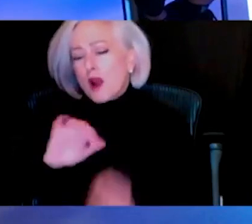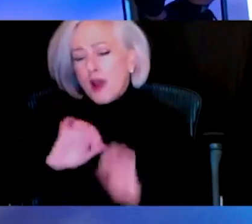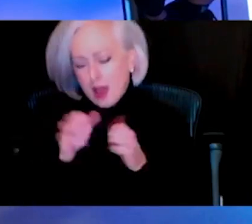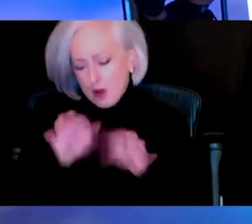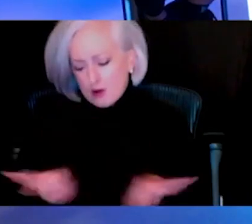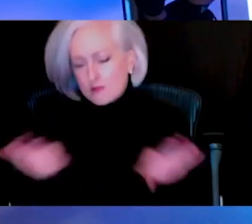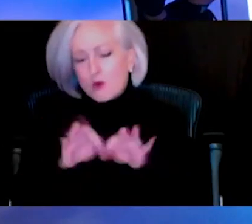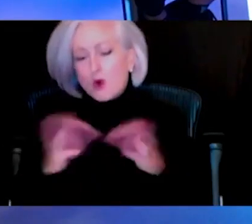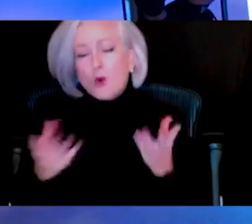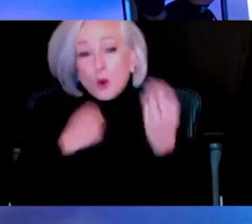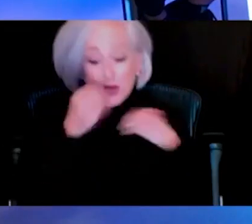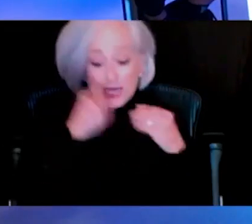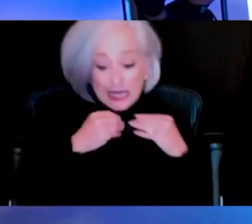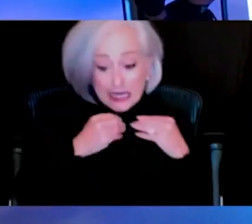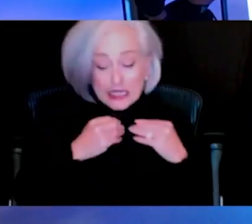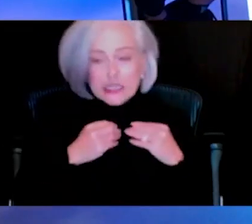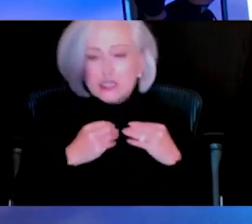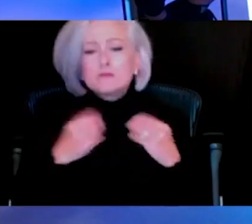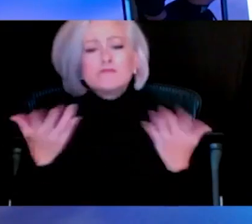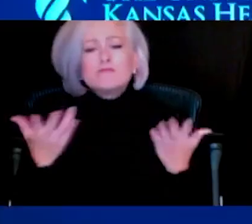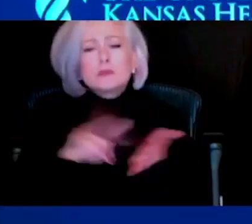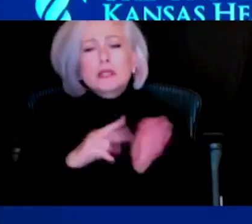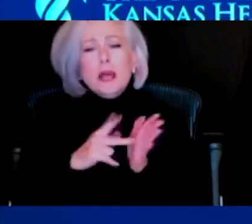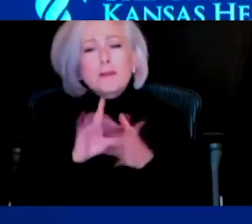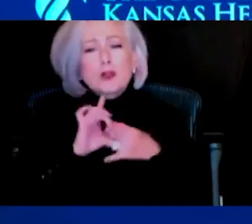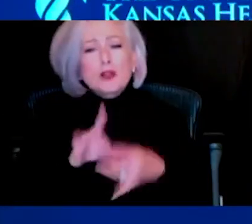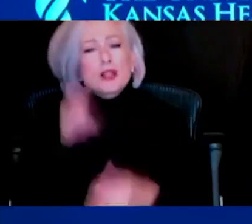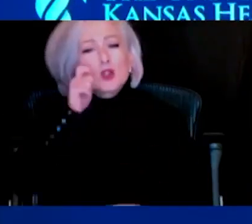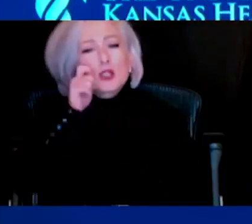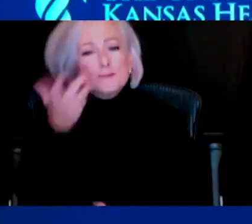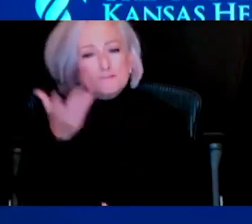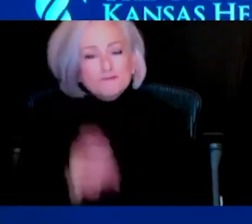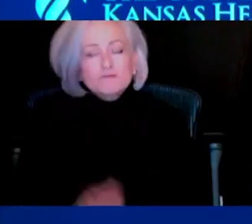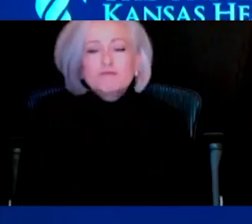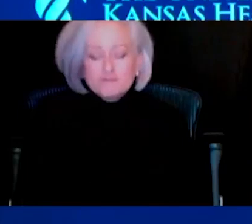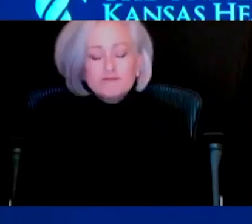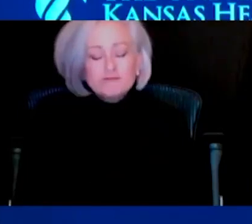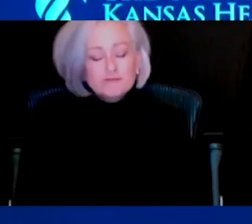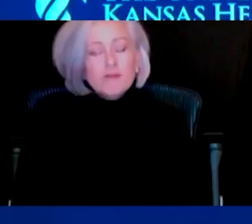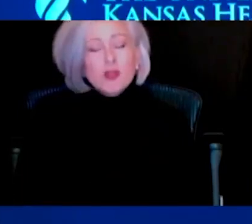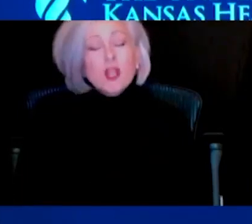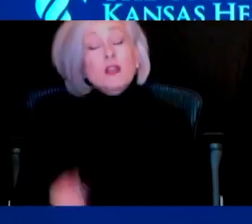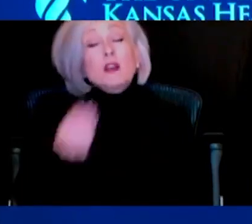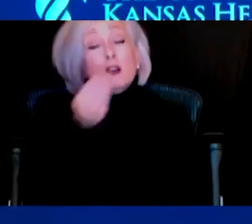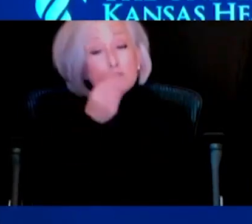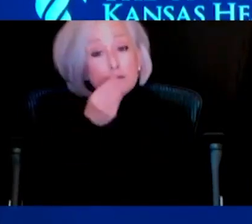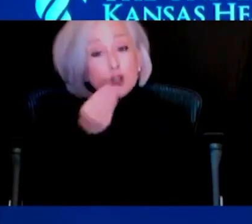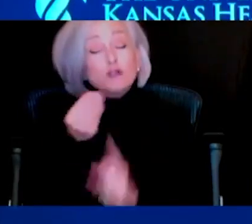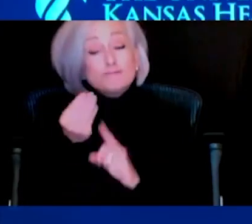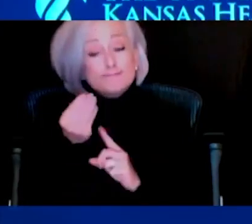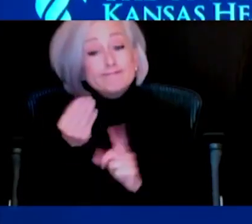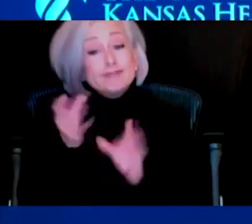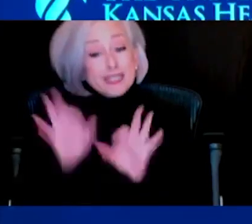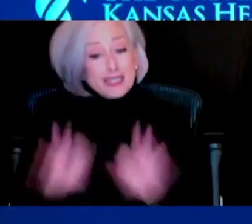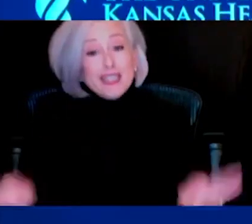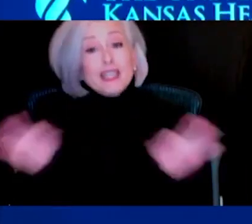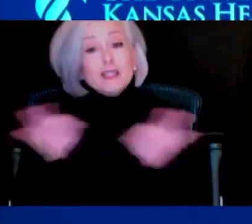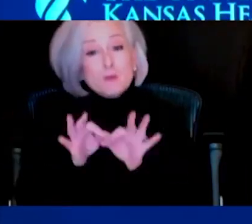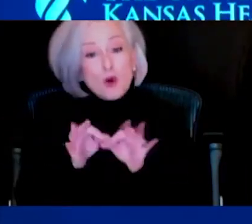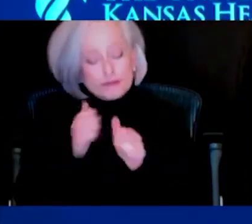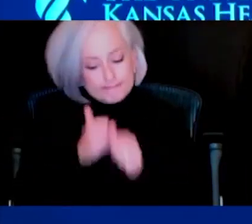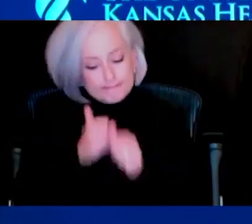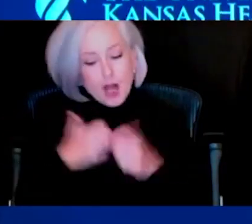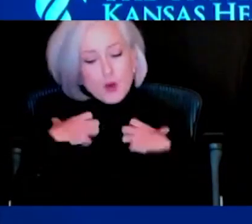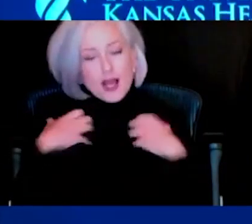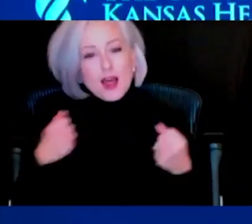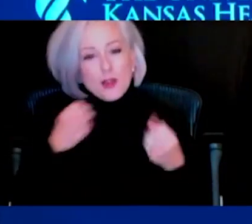What does that ultimately mean when it comes to our skin? Yeah, so food is actually very important following a healthy diet.